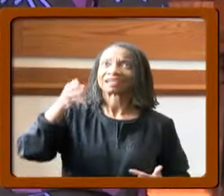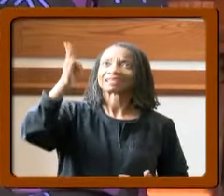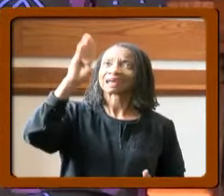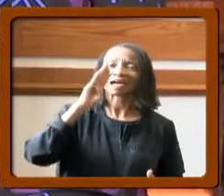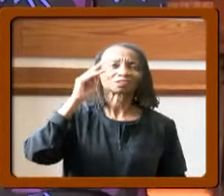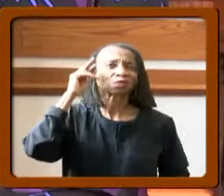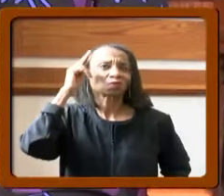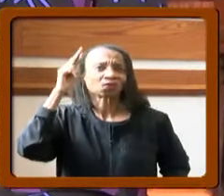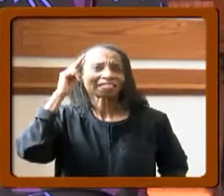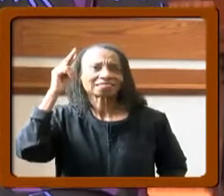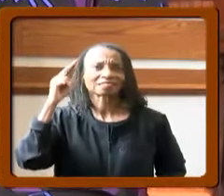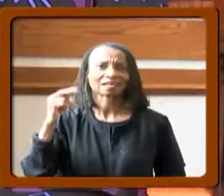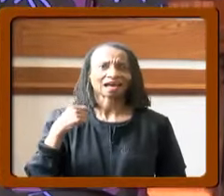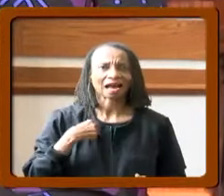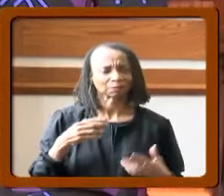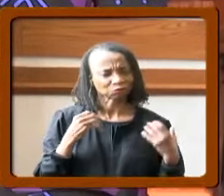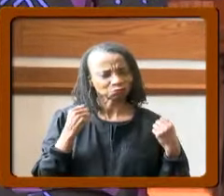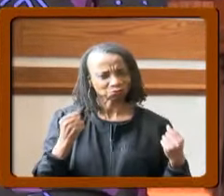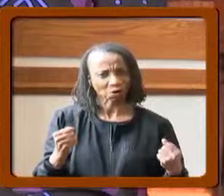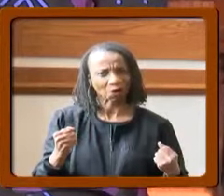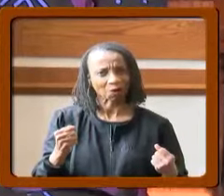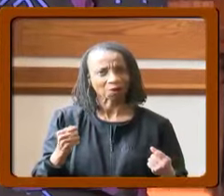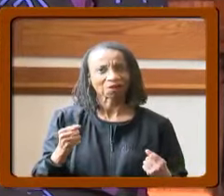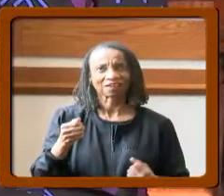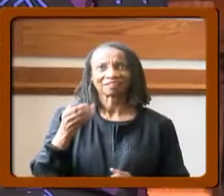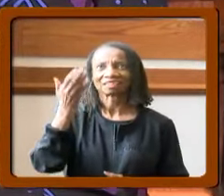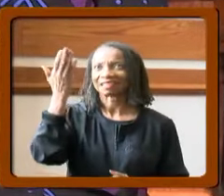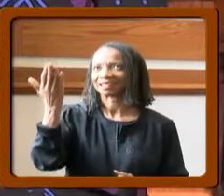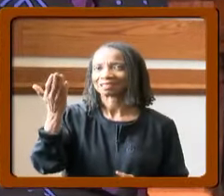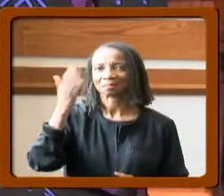is my all in all.